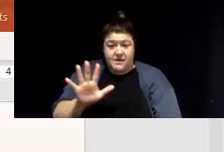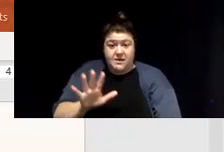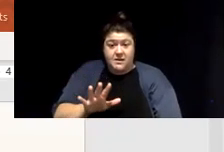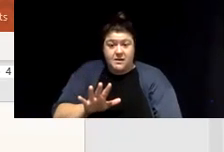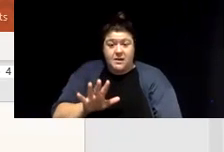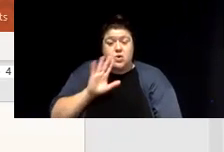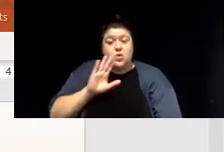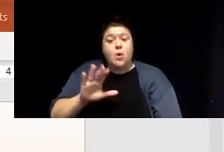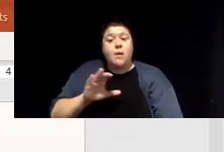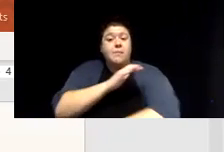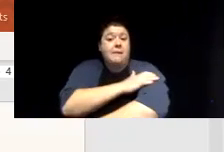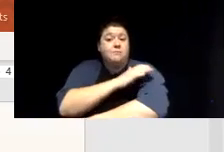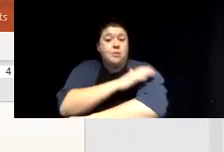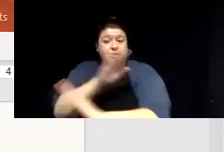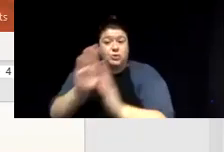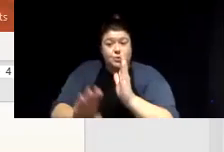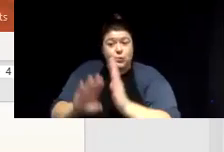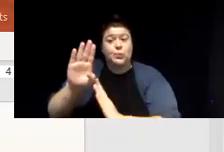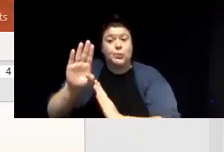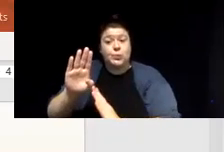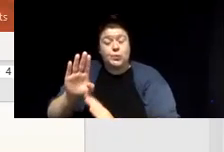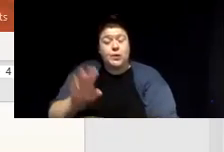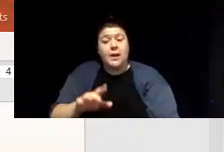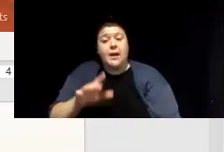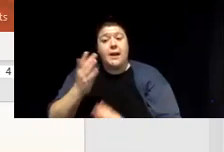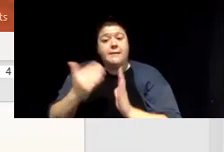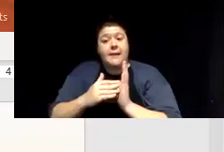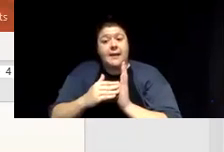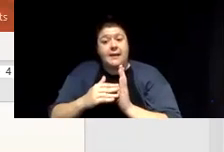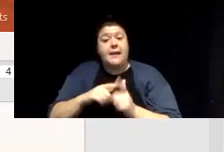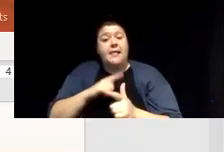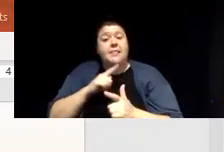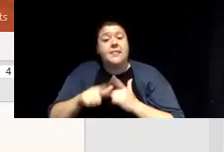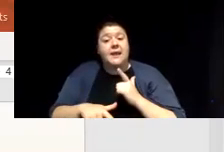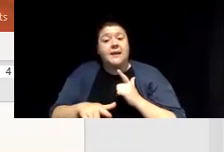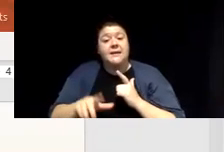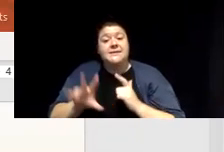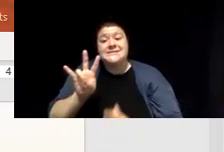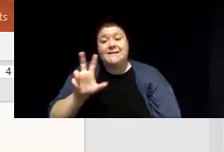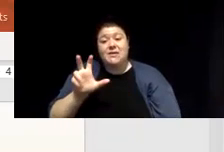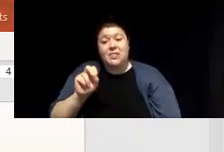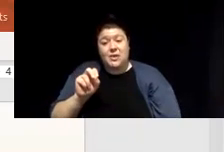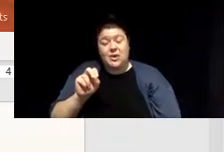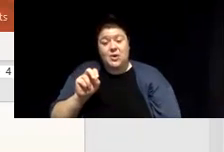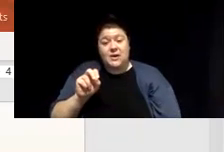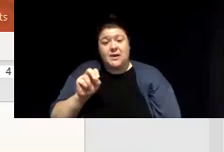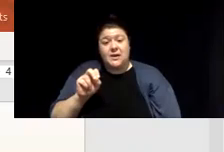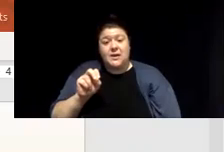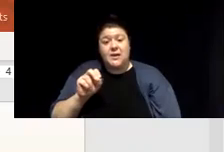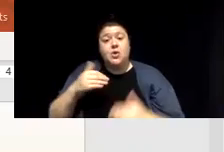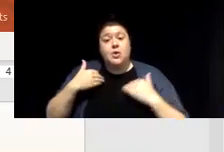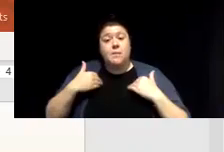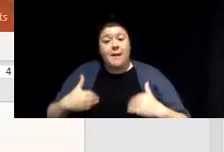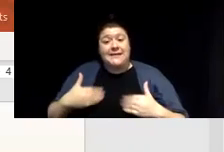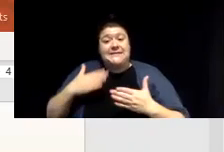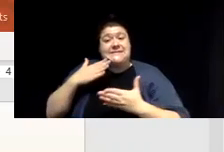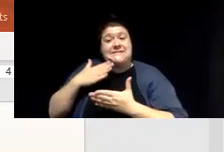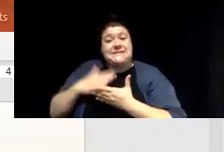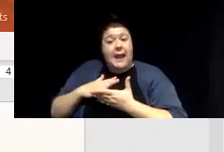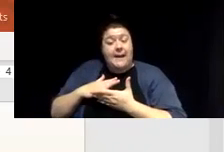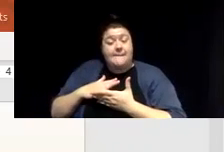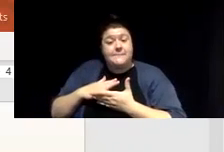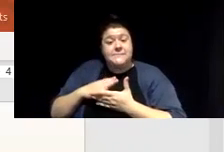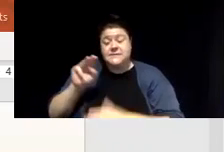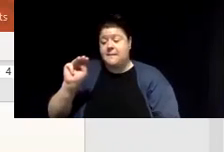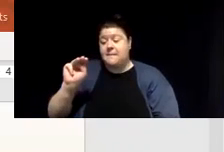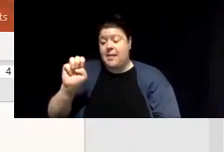blood pressure. And at 7:30 a.m., your body stops secreting melatonin. And then